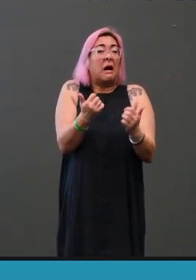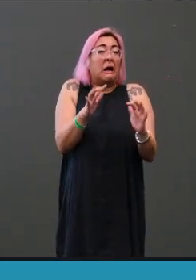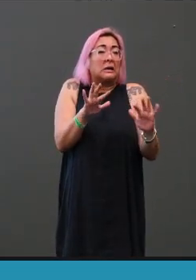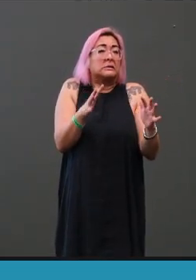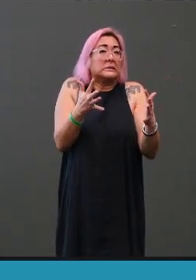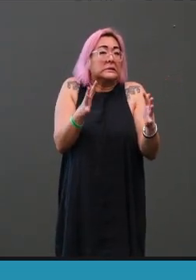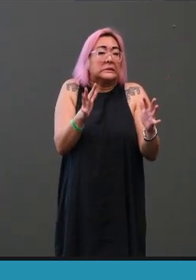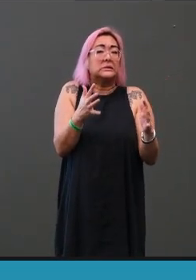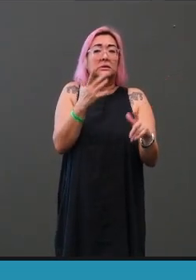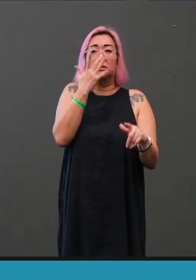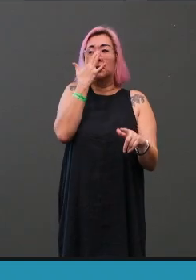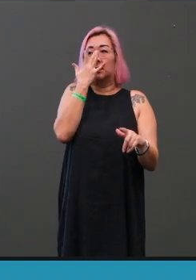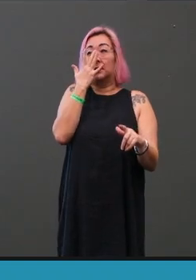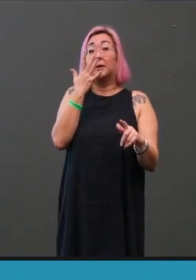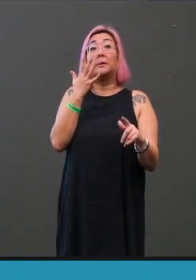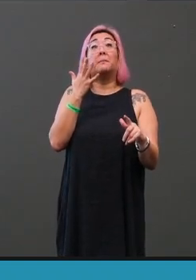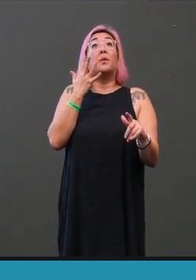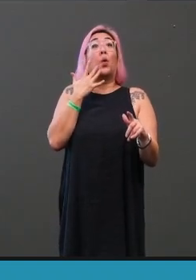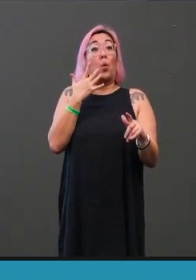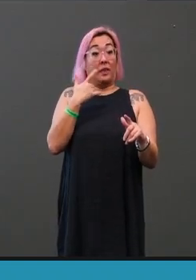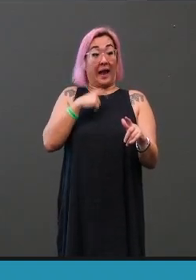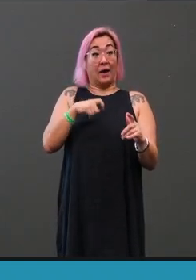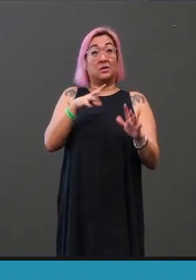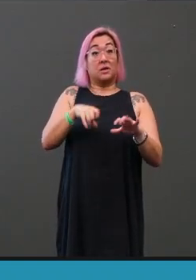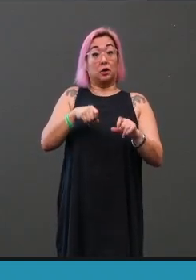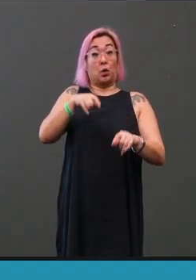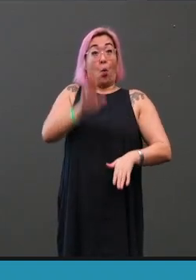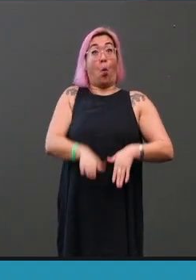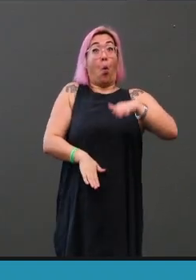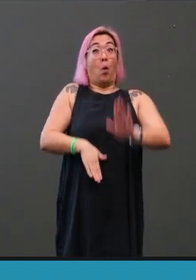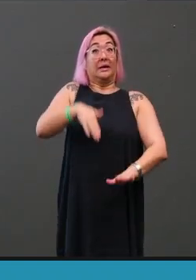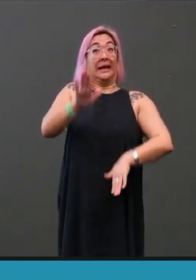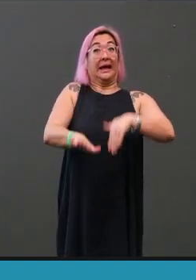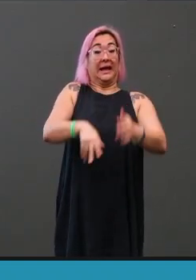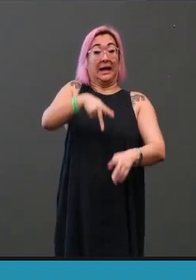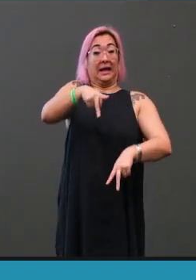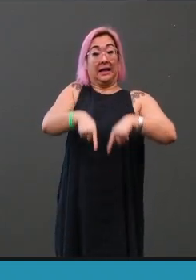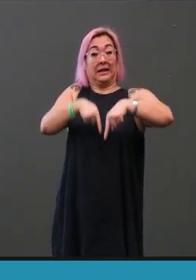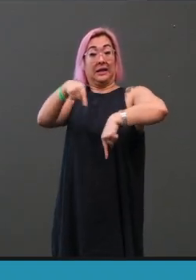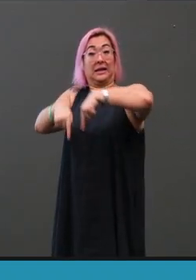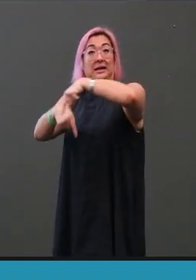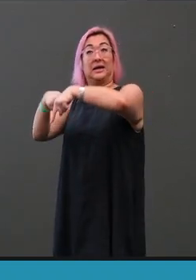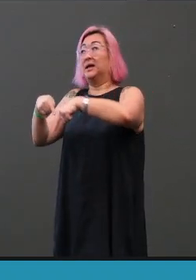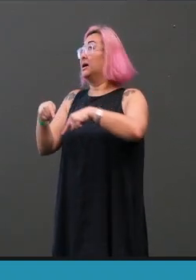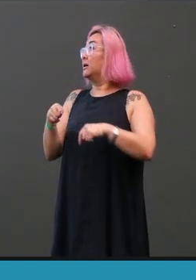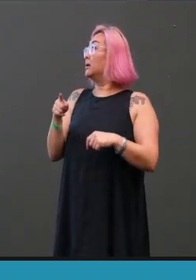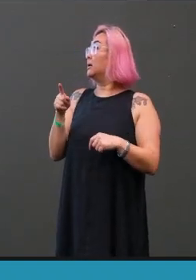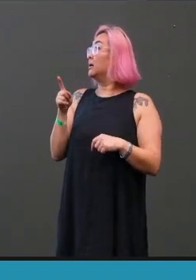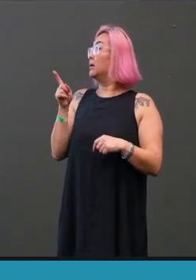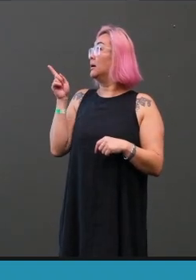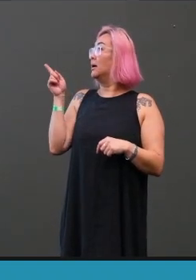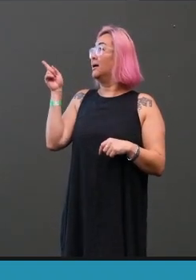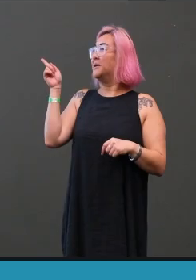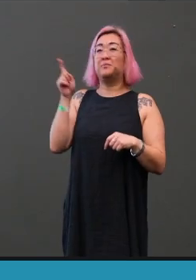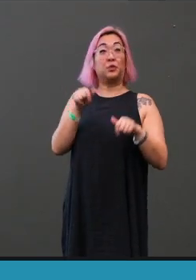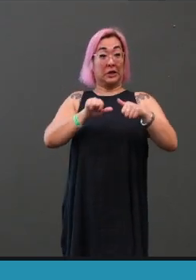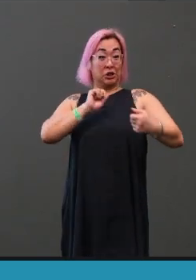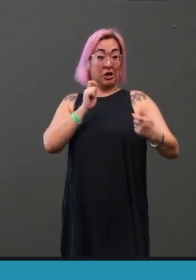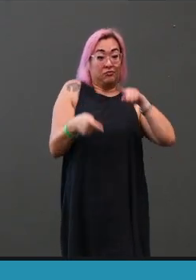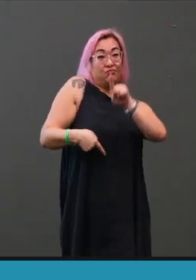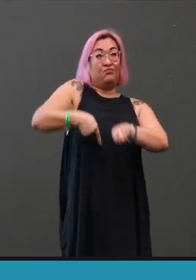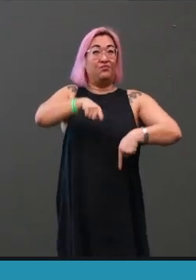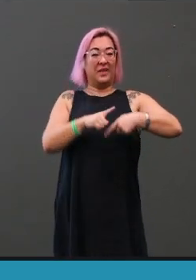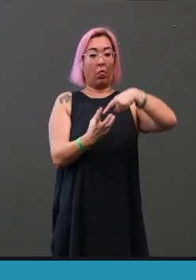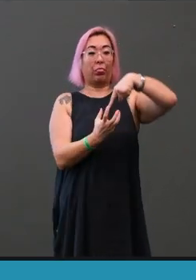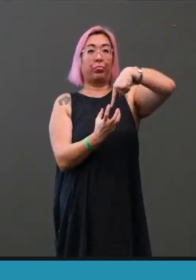character starts walking, for example, where the shadow should be drastically different as the character changes animation, the illusion is